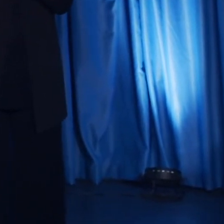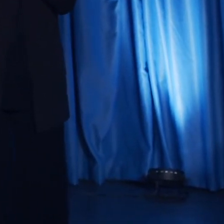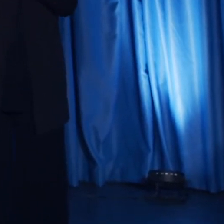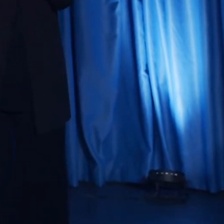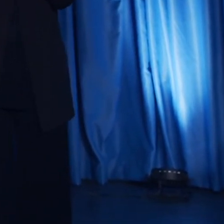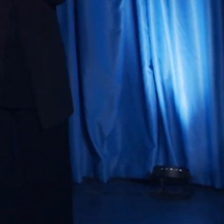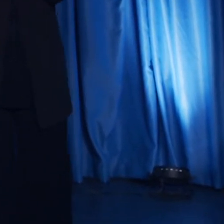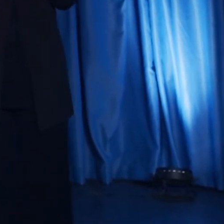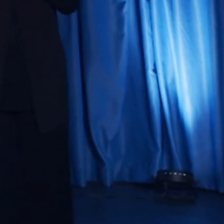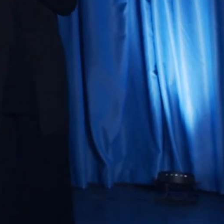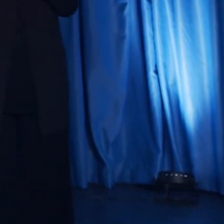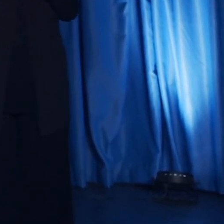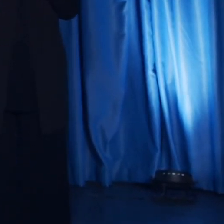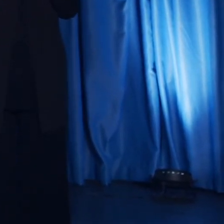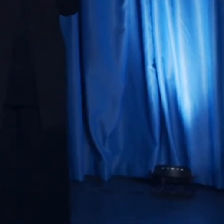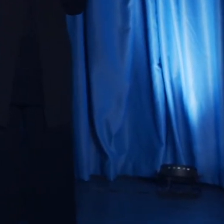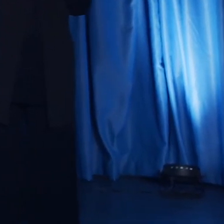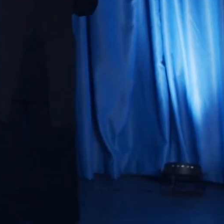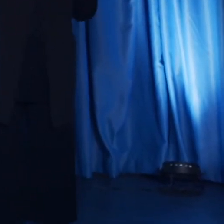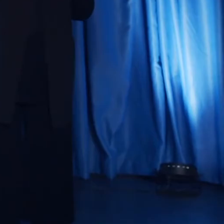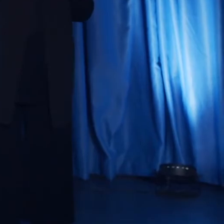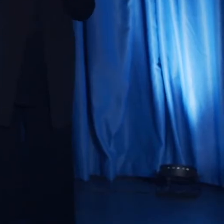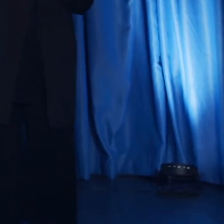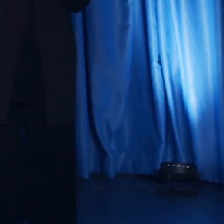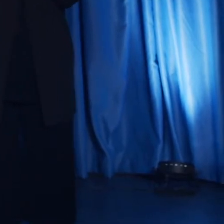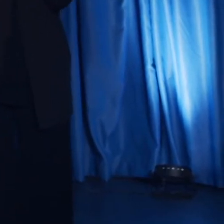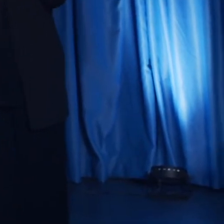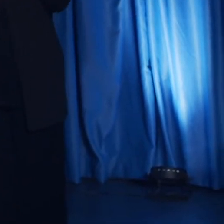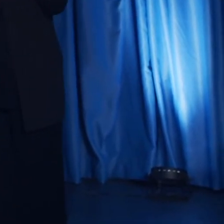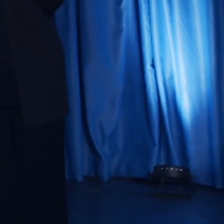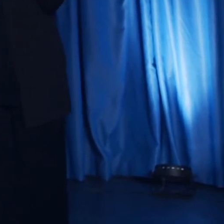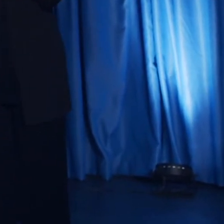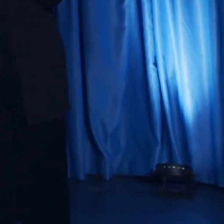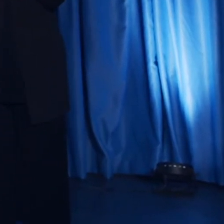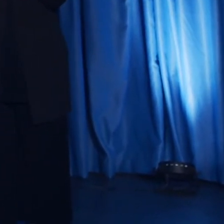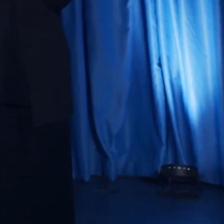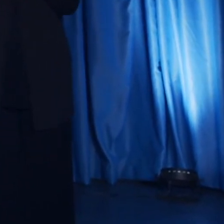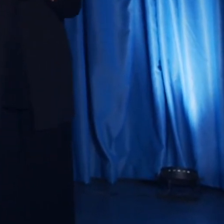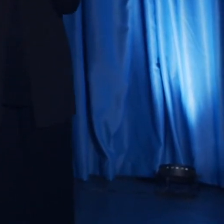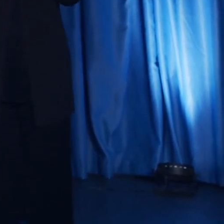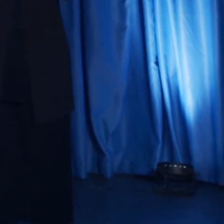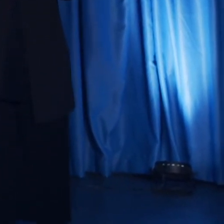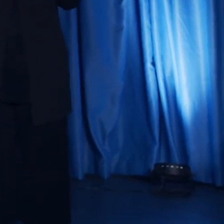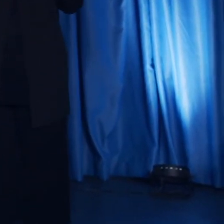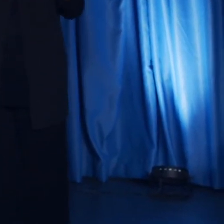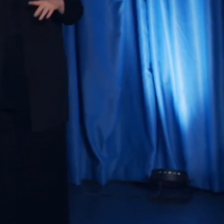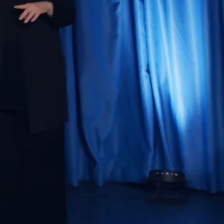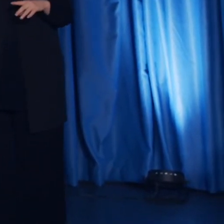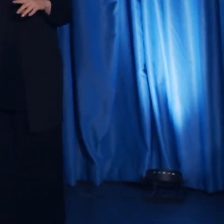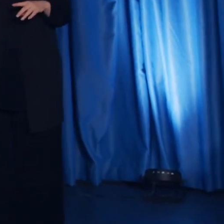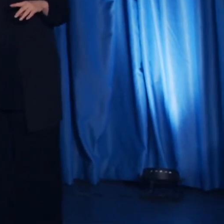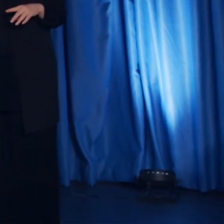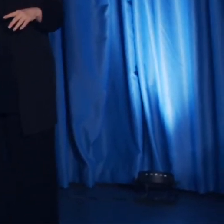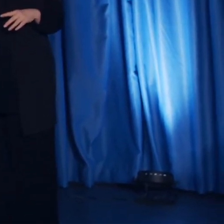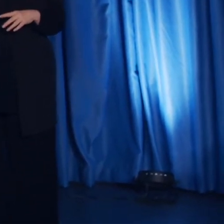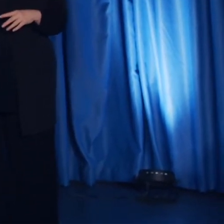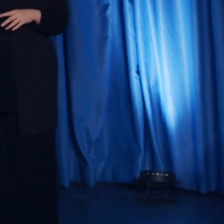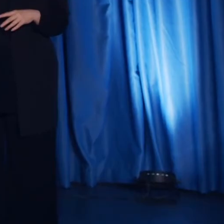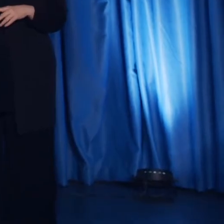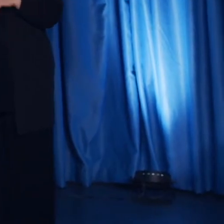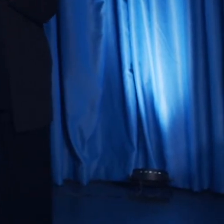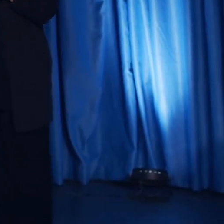visual artists, writers, performers, and other creatives. We're really so grateful for the